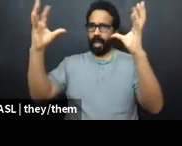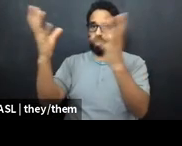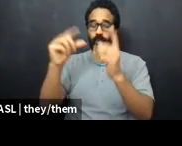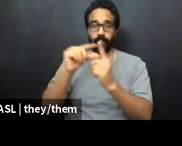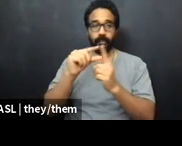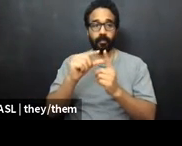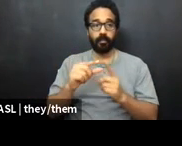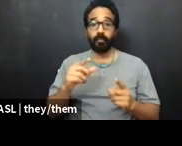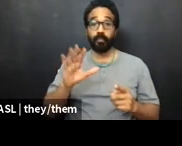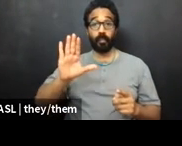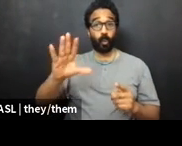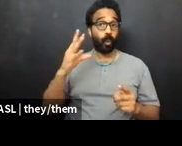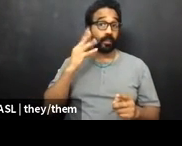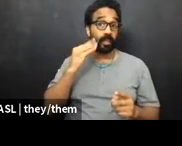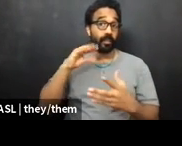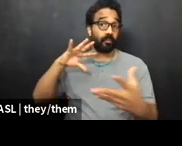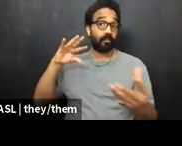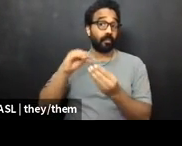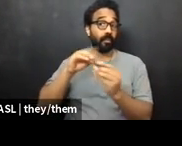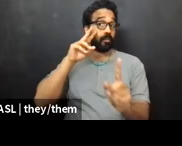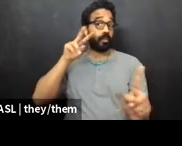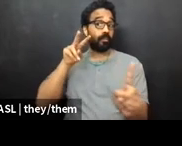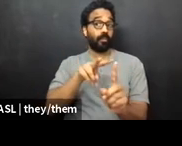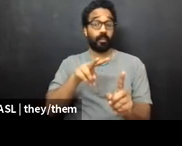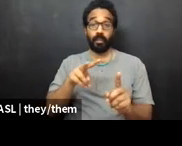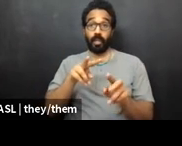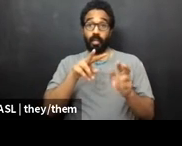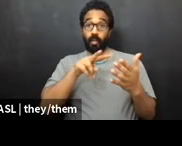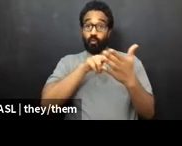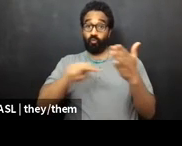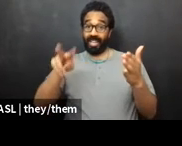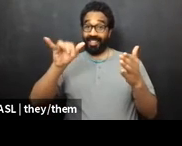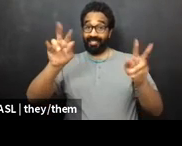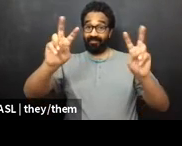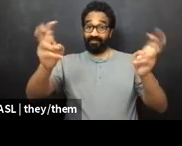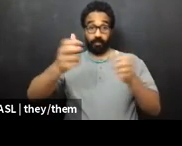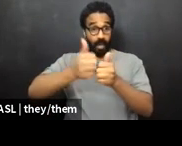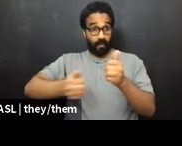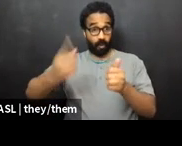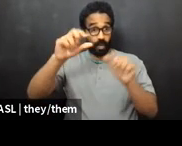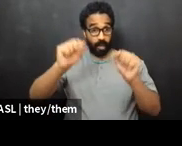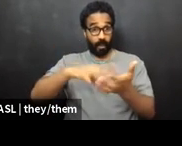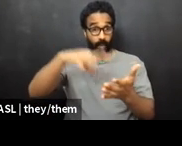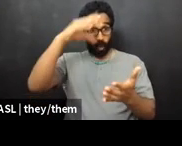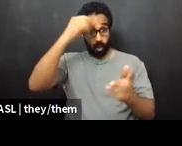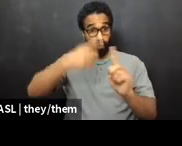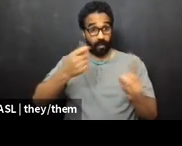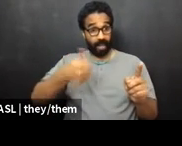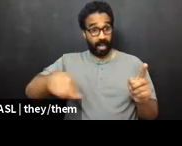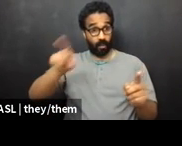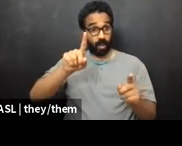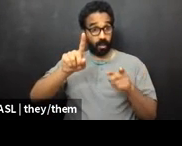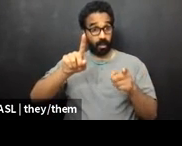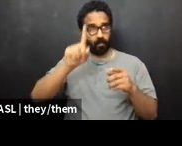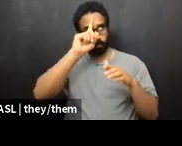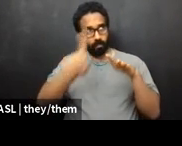from your own perspective, when you hear and read the words, everyone can learn from anyone. So we'll just take a few minutes at this point and we'll sort of